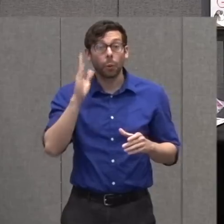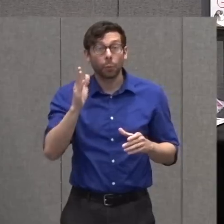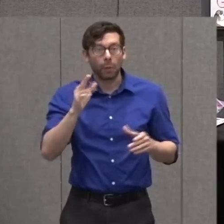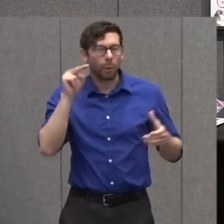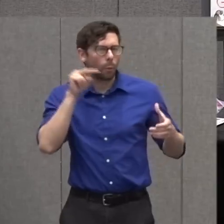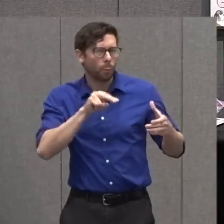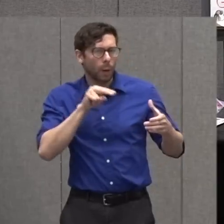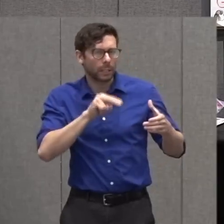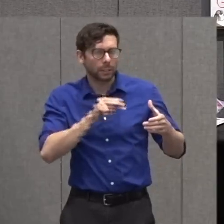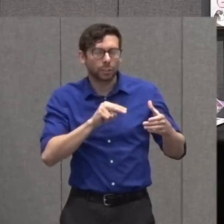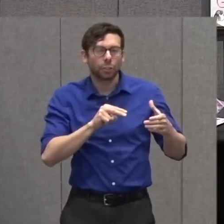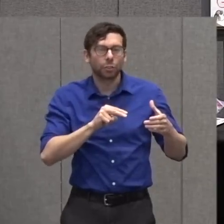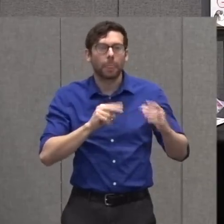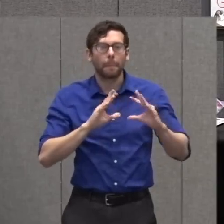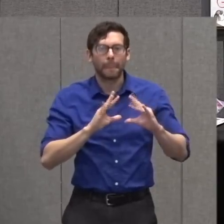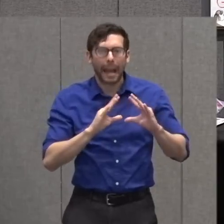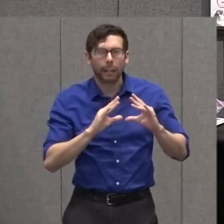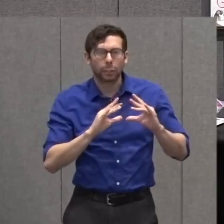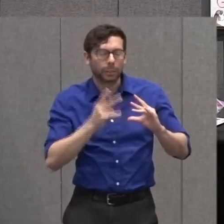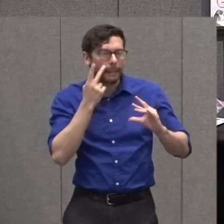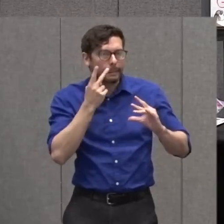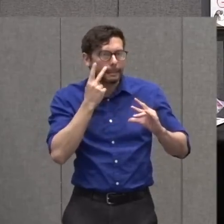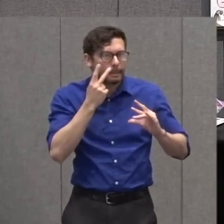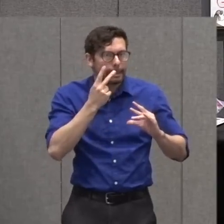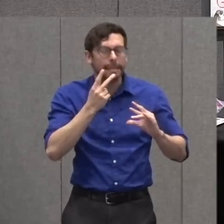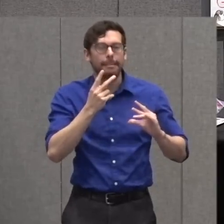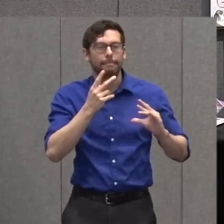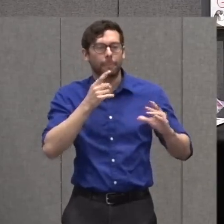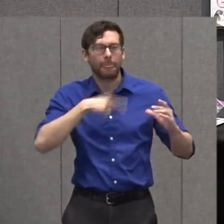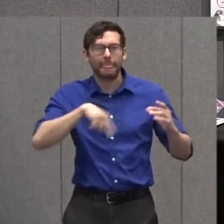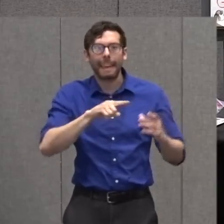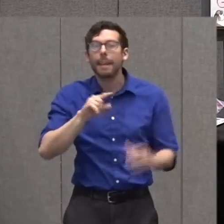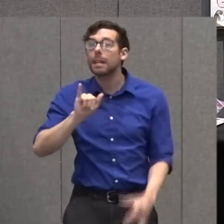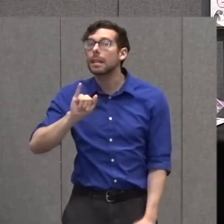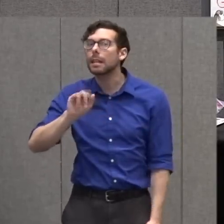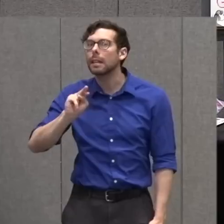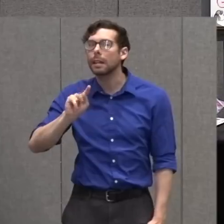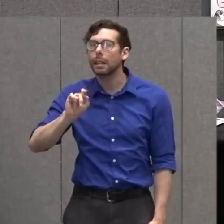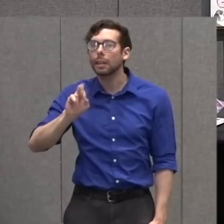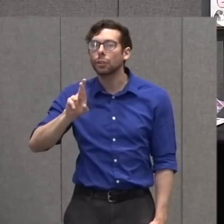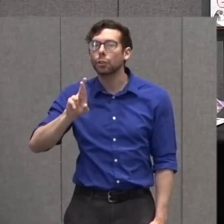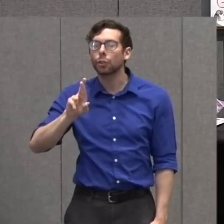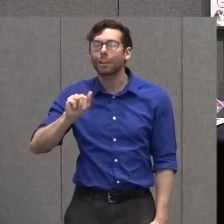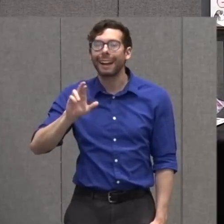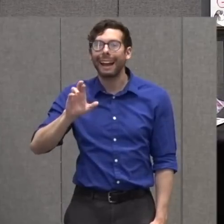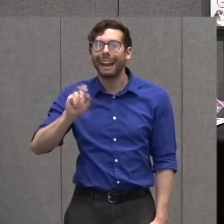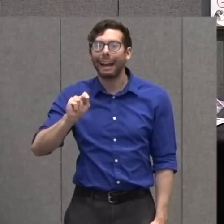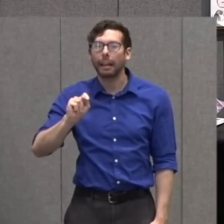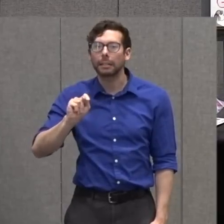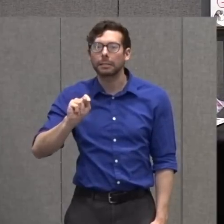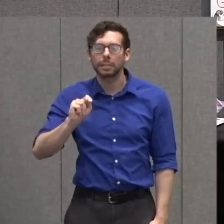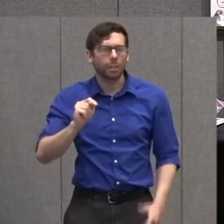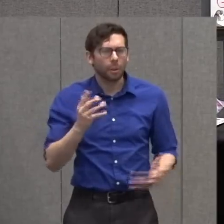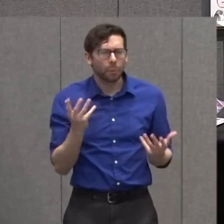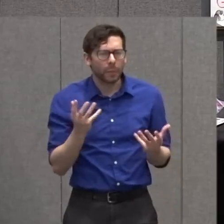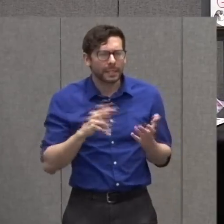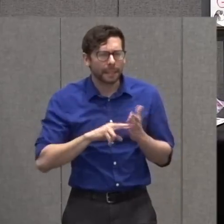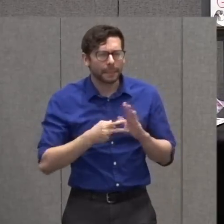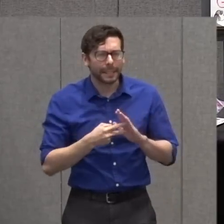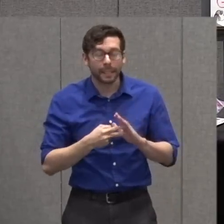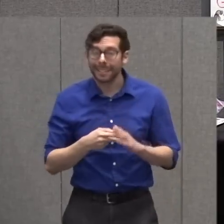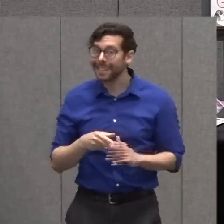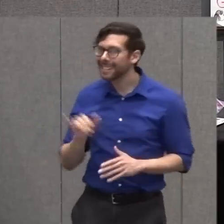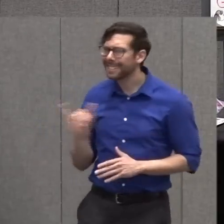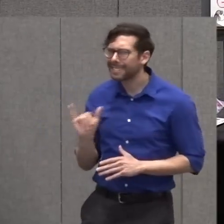they interact with each other. What does interact mean? It means like talking or playing together. Yeah. It's like working